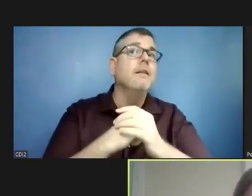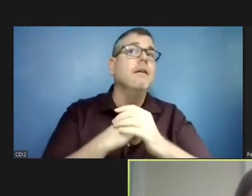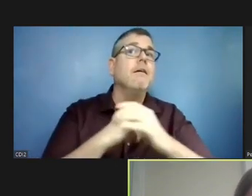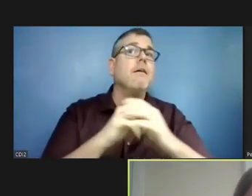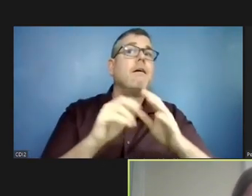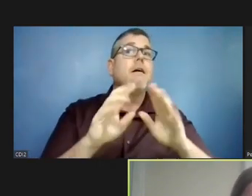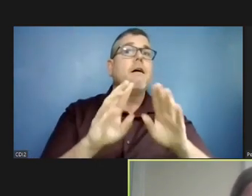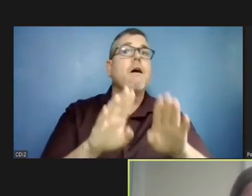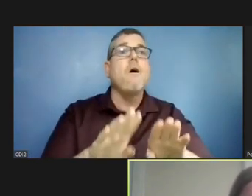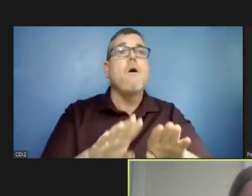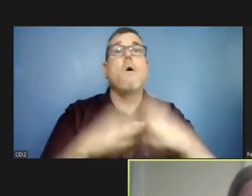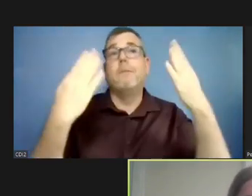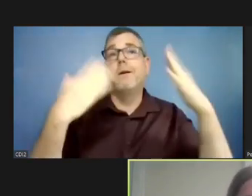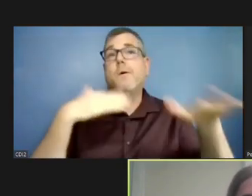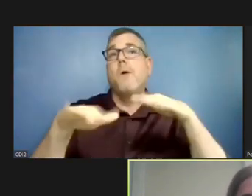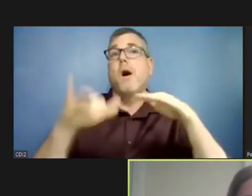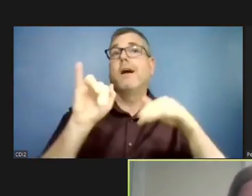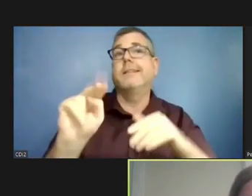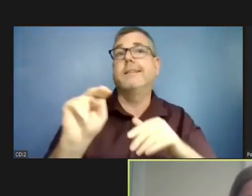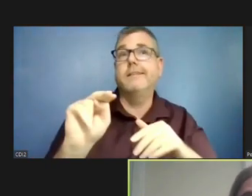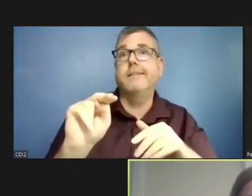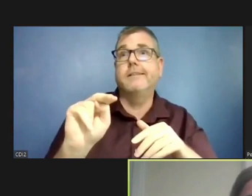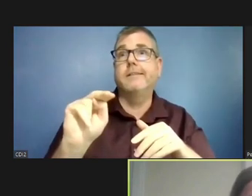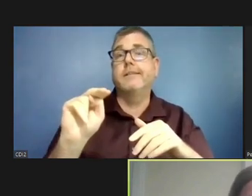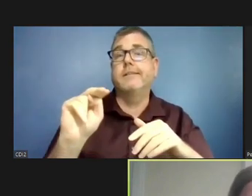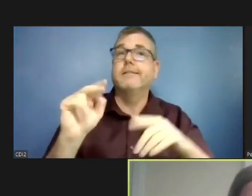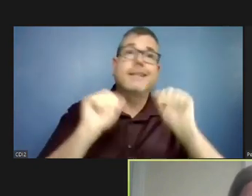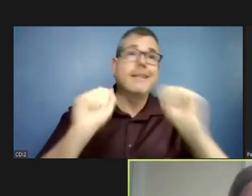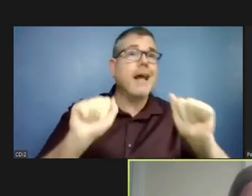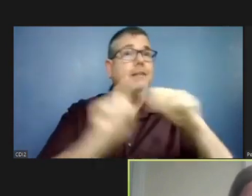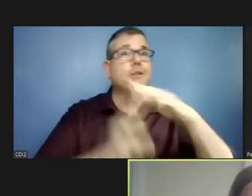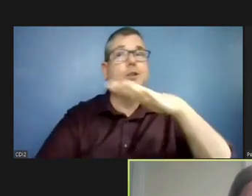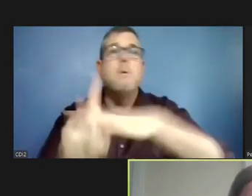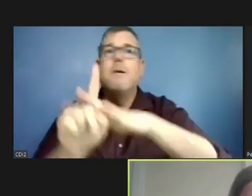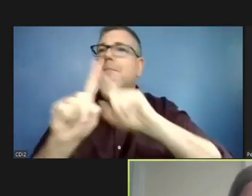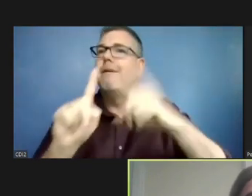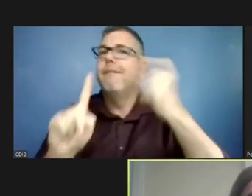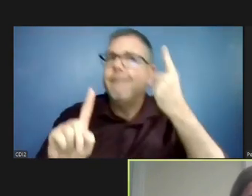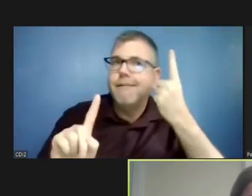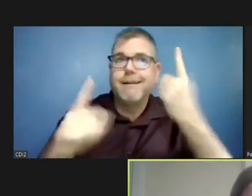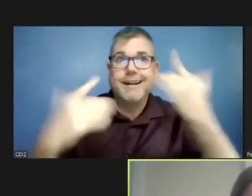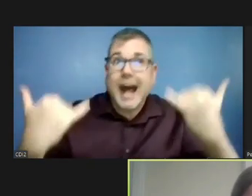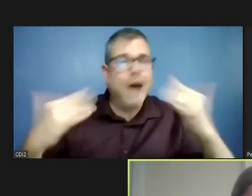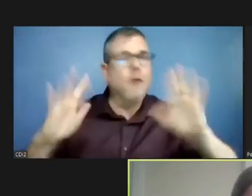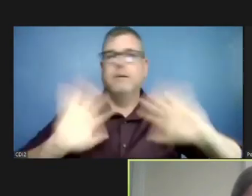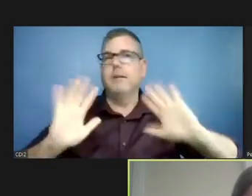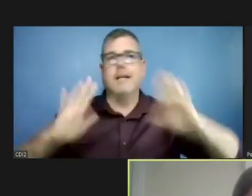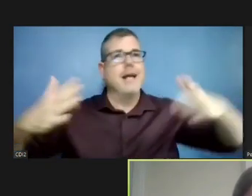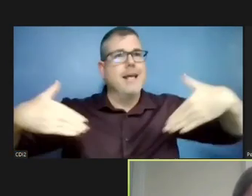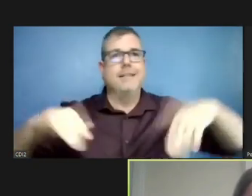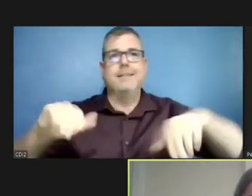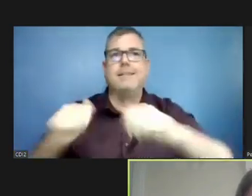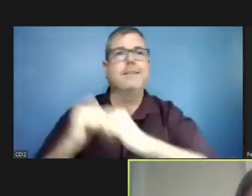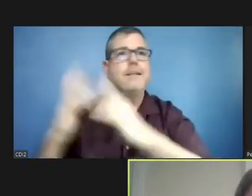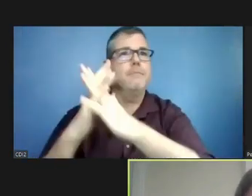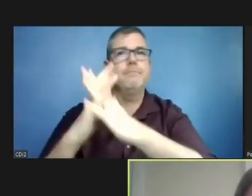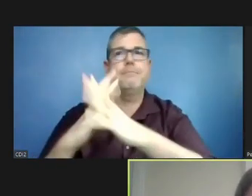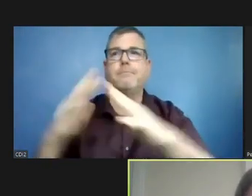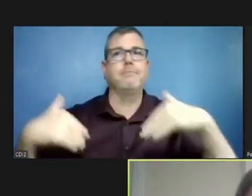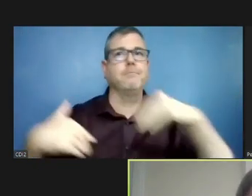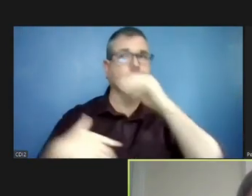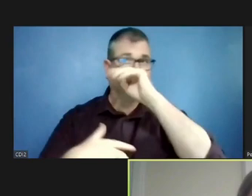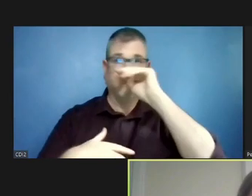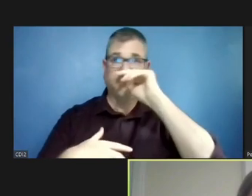with this group, welcoming you to provide feedback to us to inform our development of this